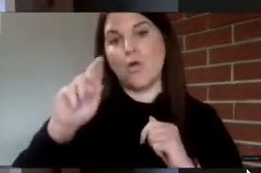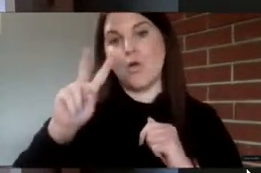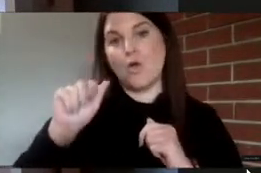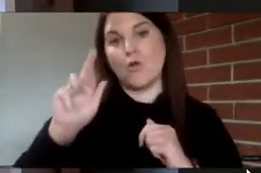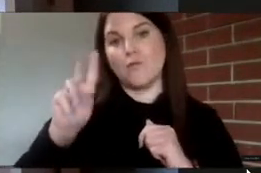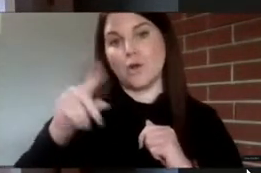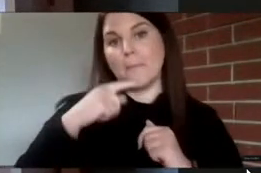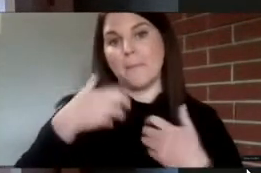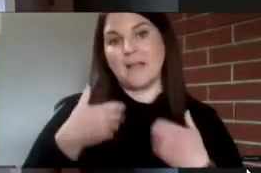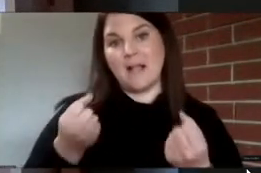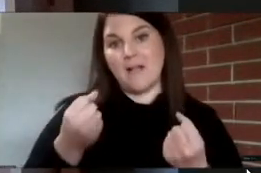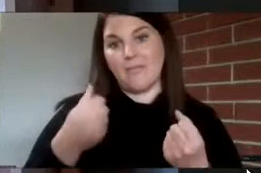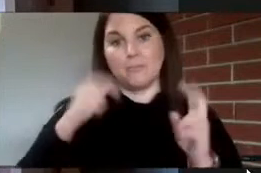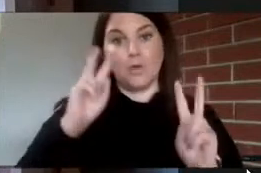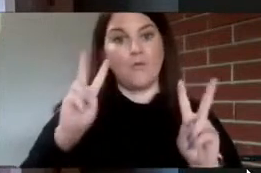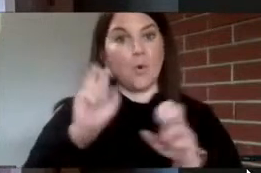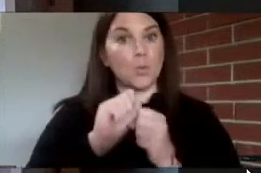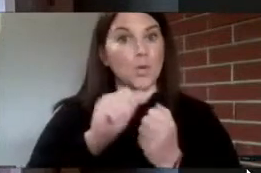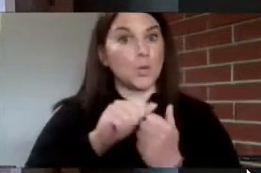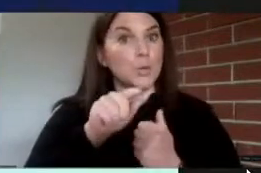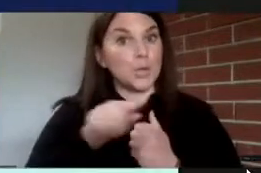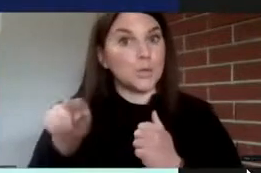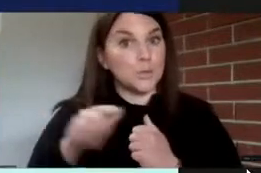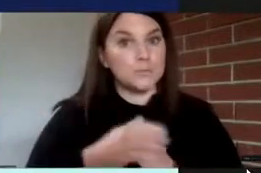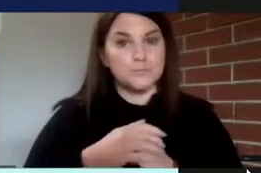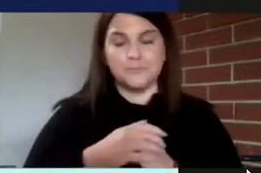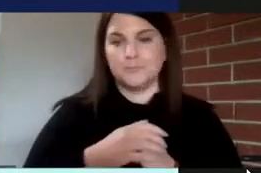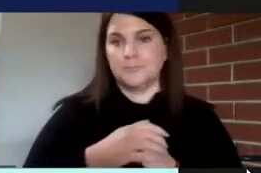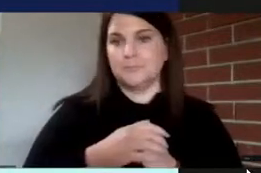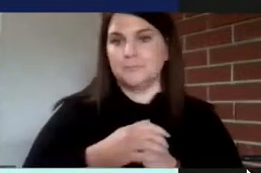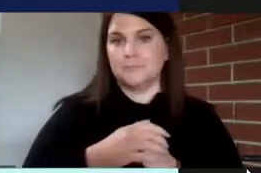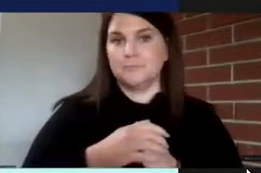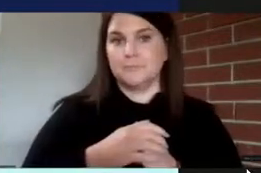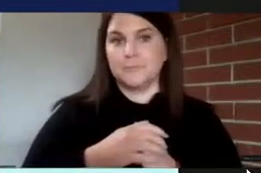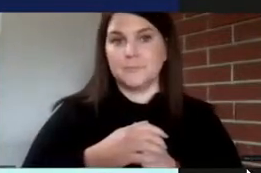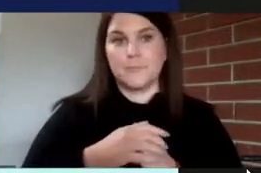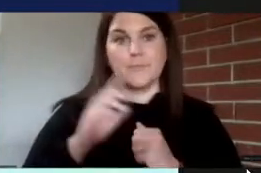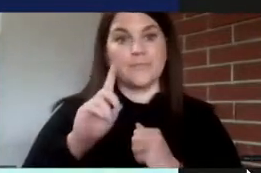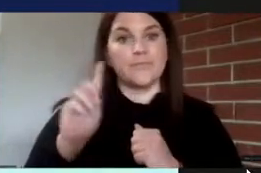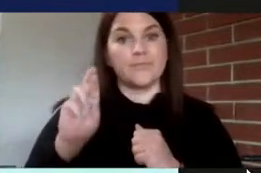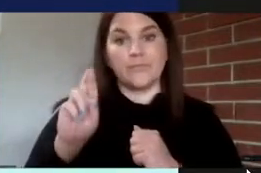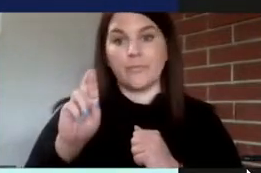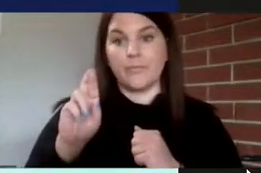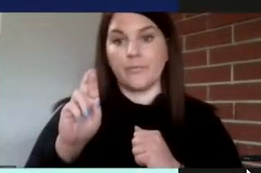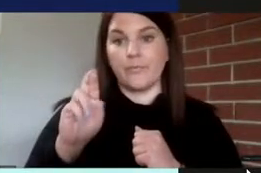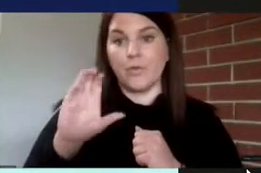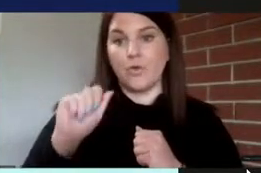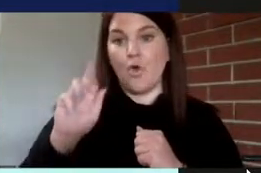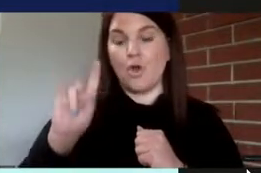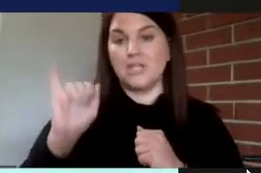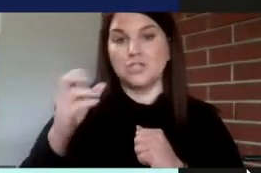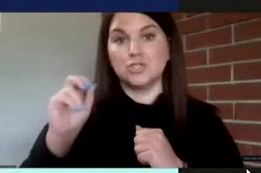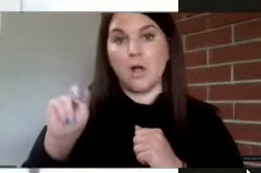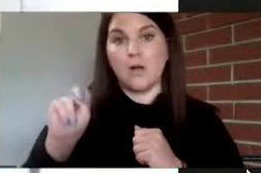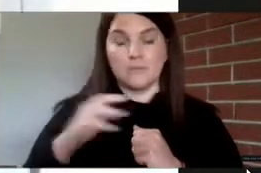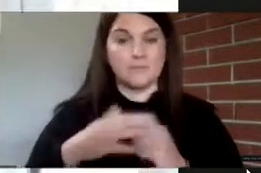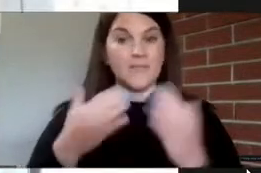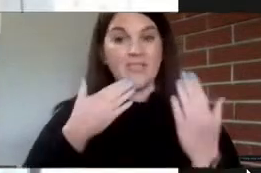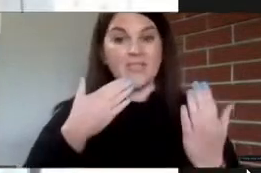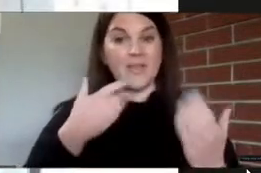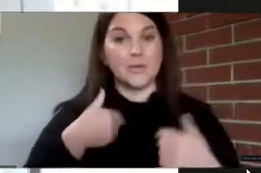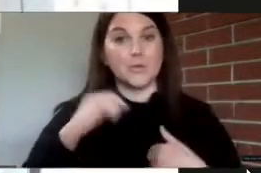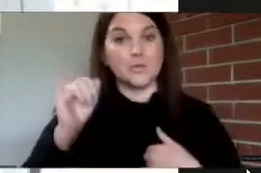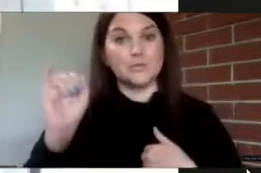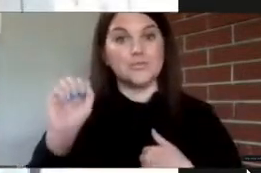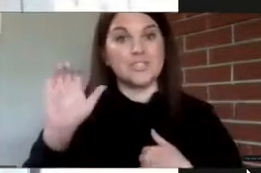working with all of you on the task force. Welcome. Dr. Kardashian. Great, thank you. Jessica